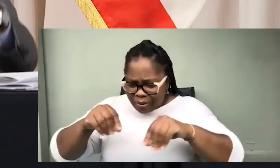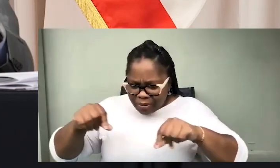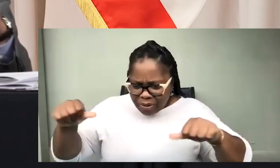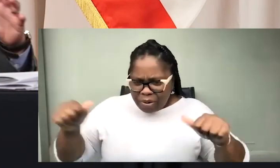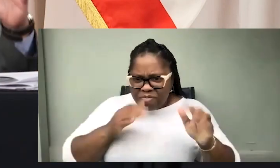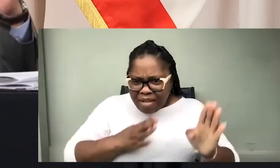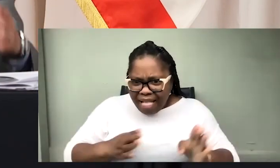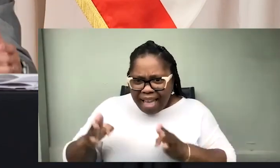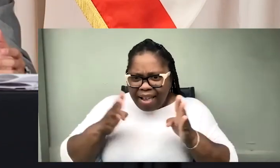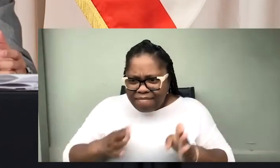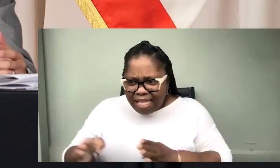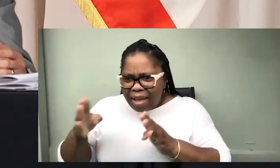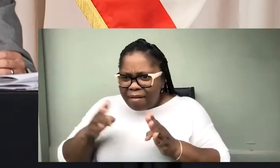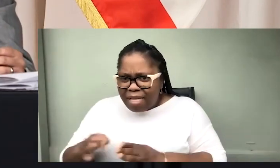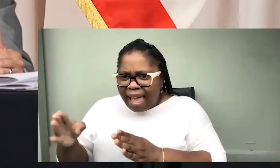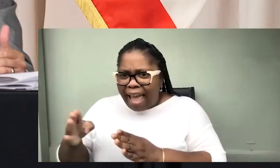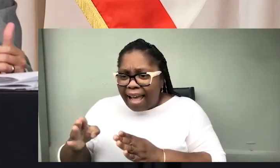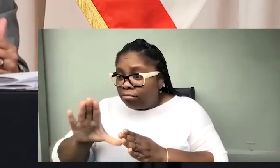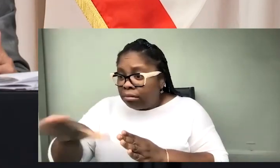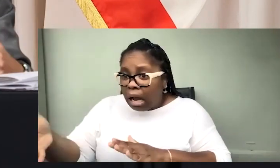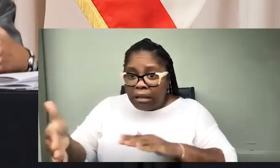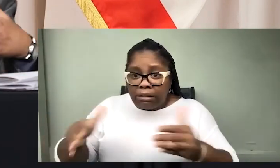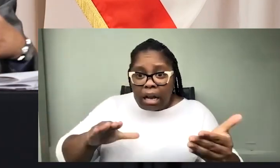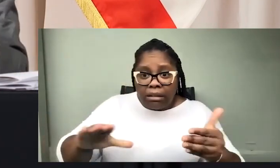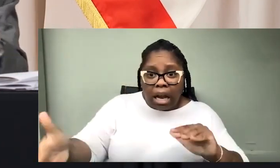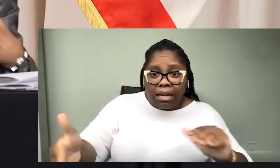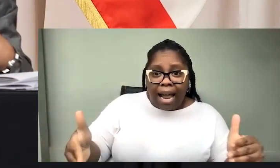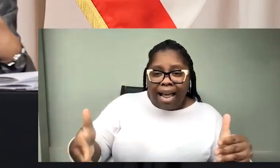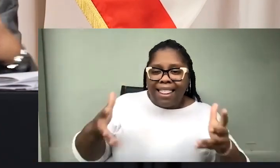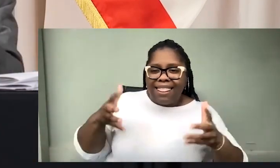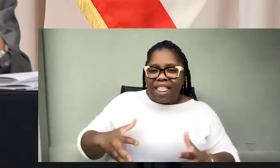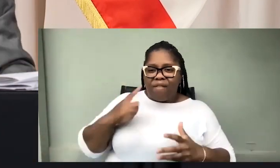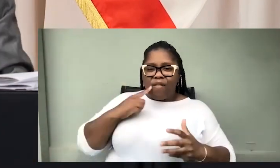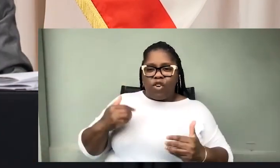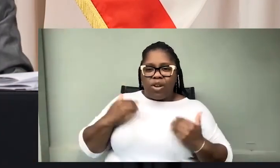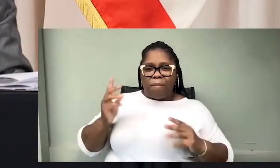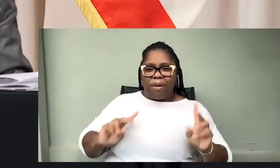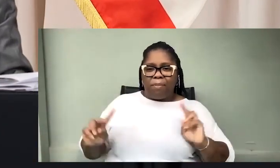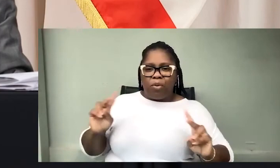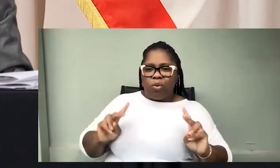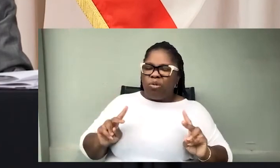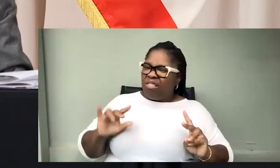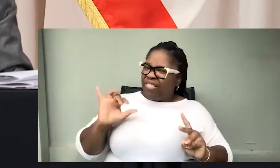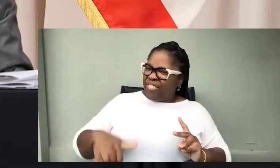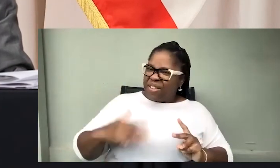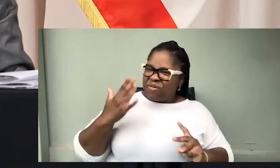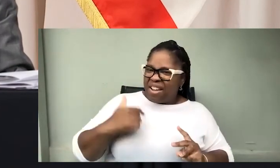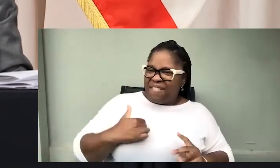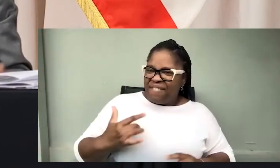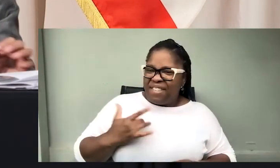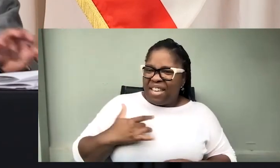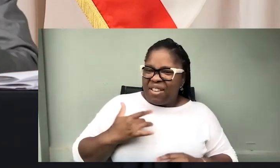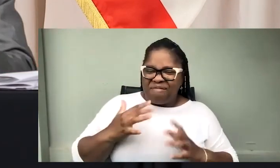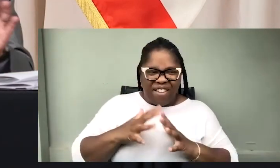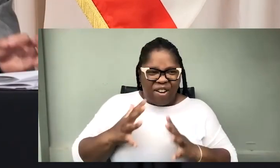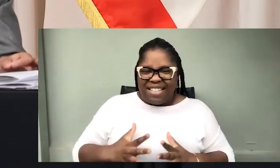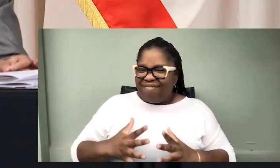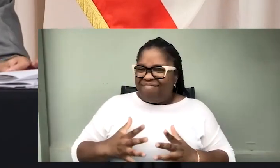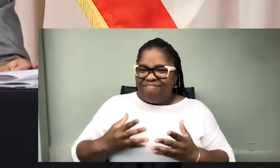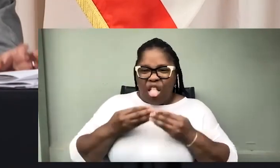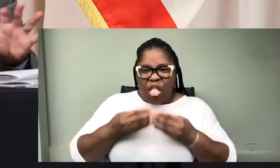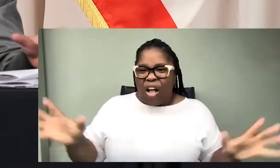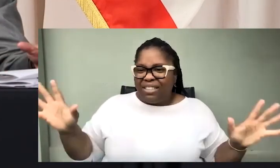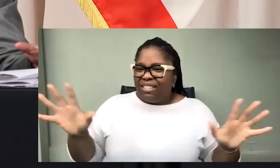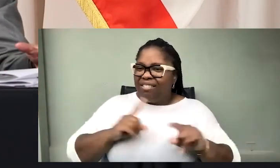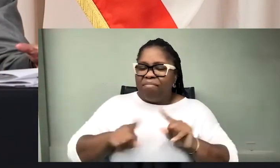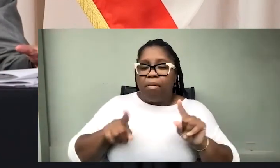in thinking about those types of long-term investments, and it's one of the reasons we're kind of in a soul-searching crisis at the moment, in my view. But we've got to get climate